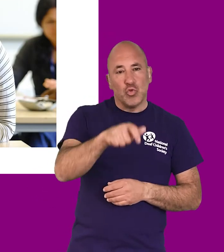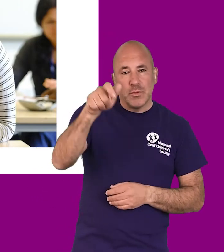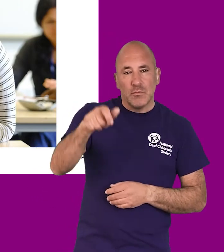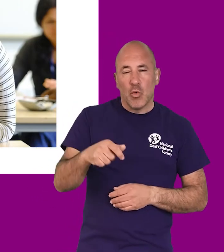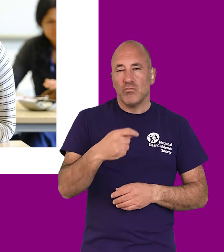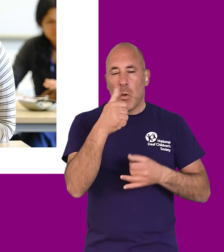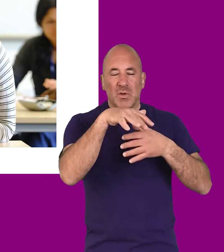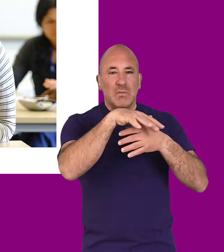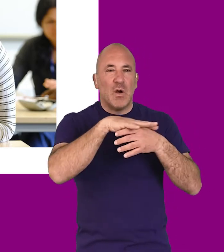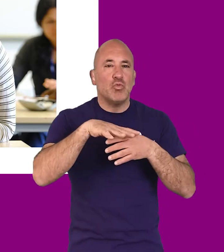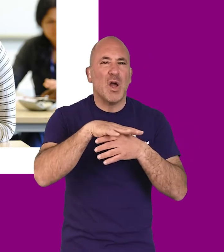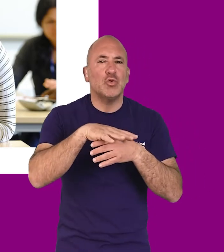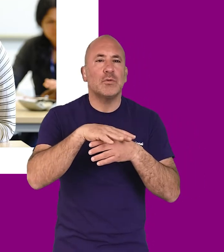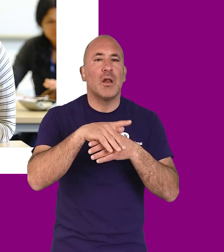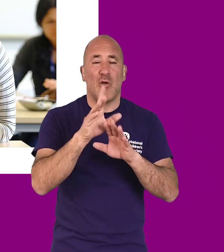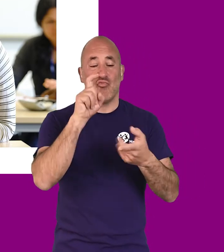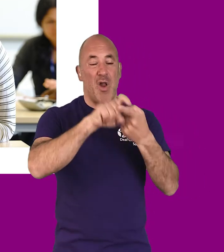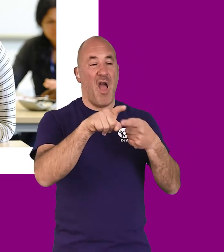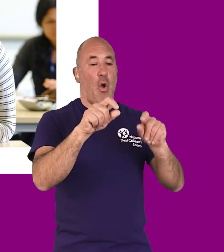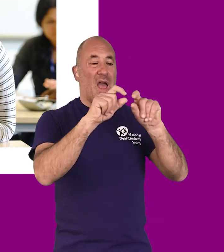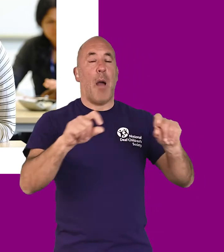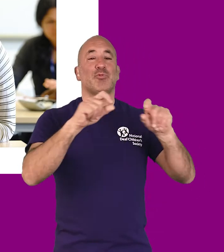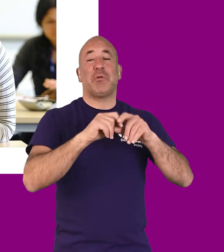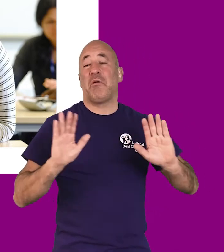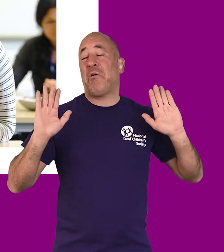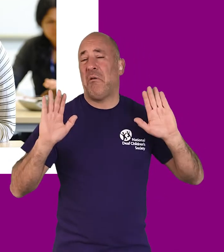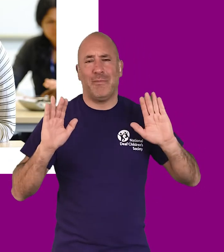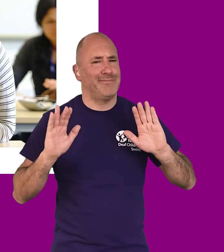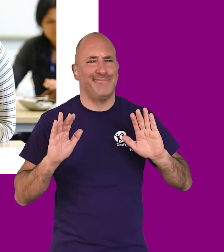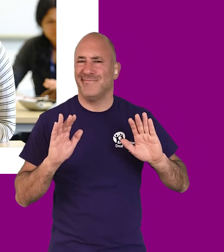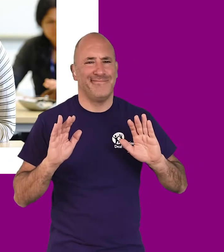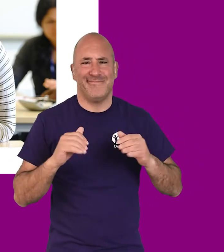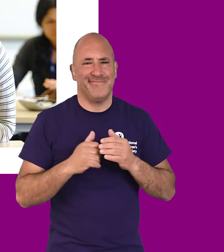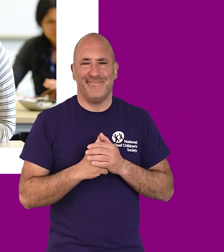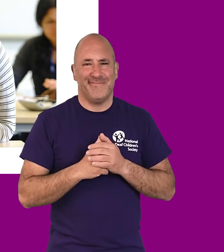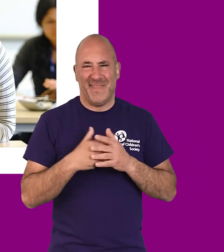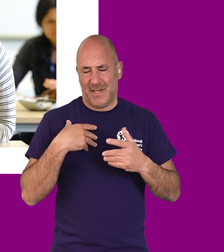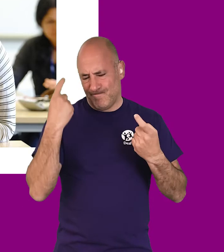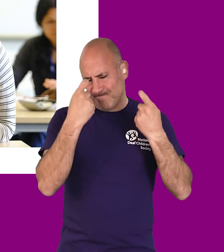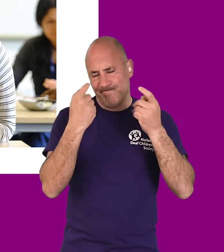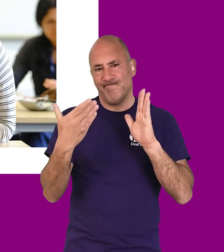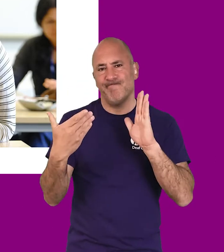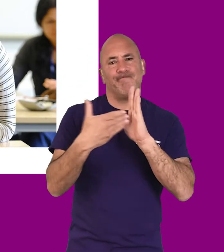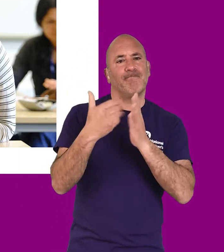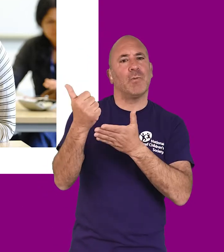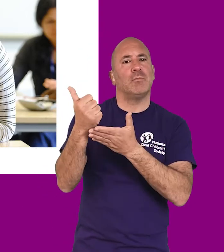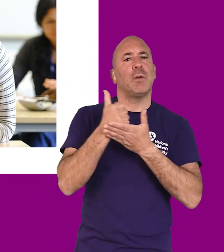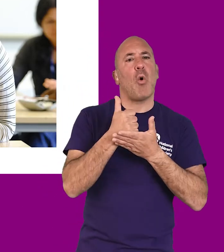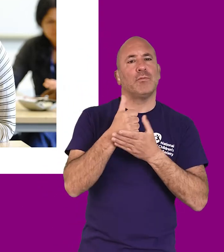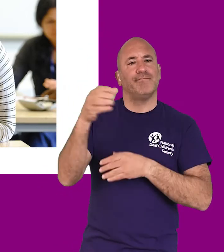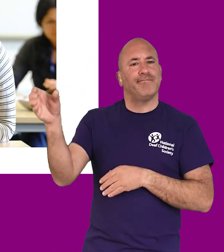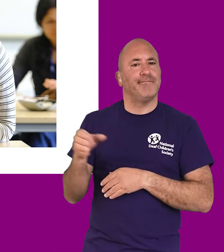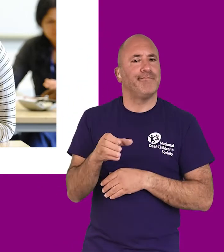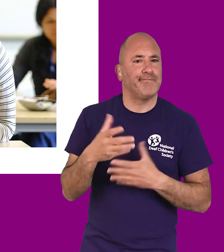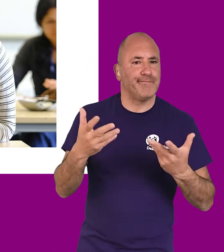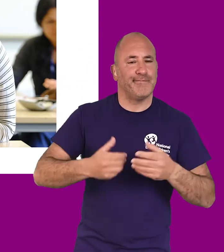Sometimes for some students or for some situations, it simply would not be appropriate to rely on auto captions.